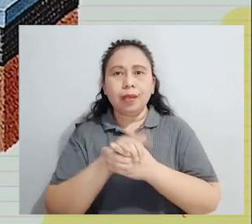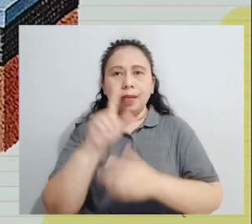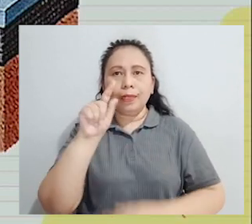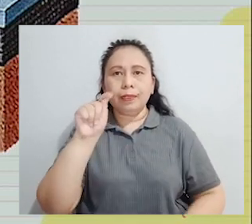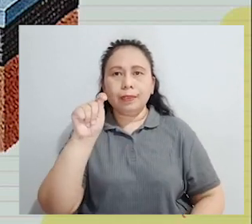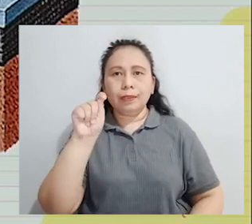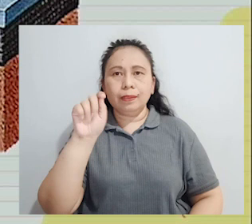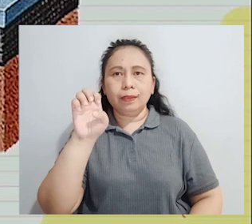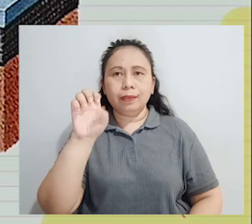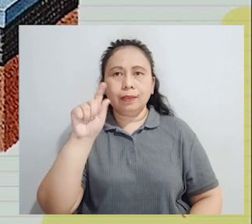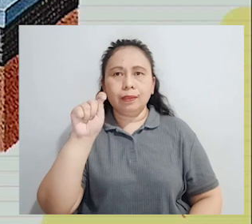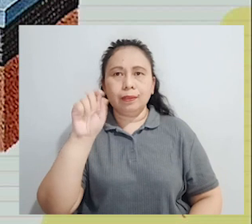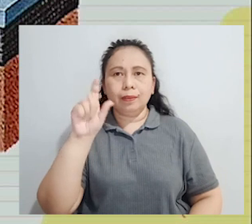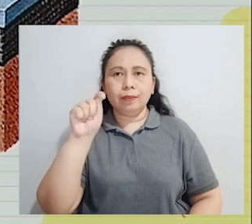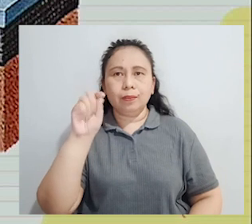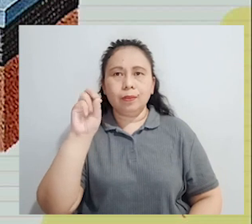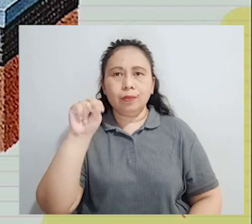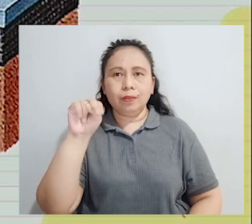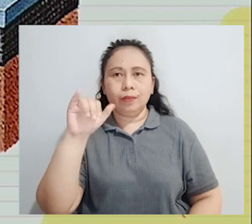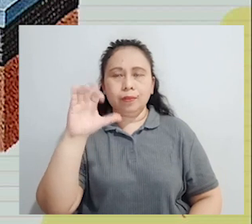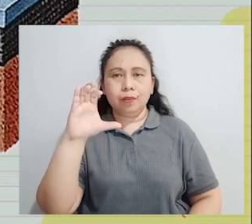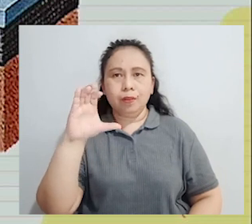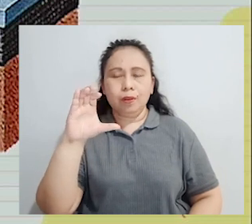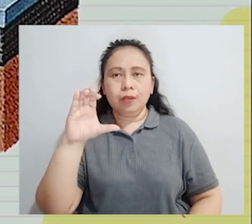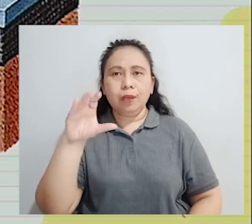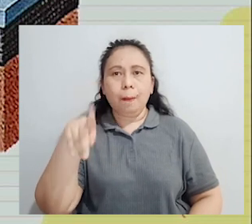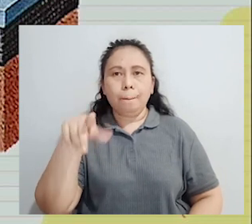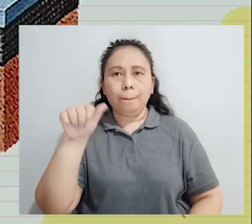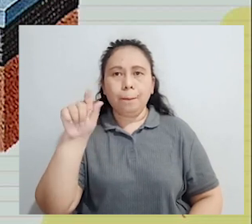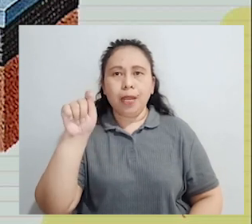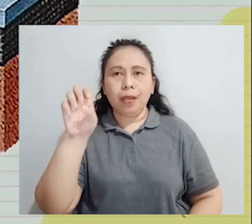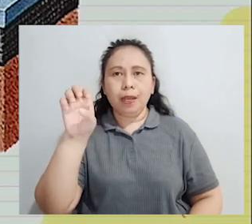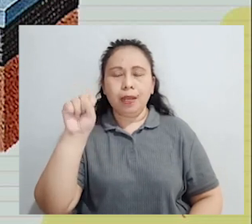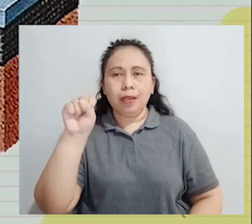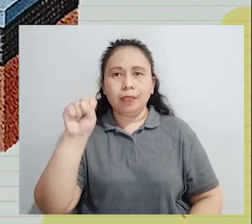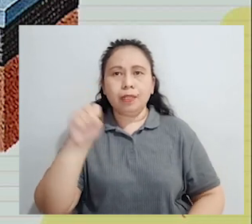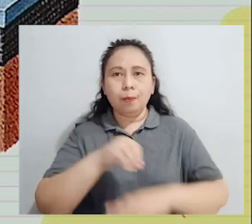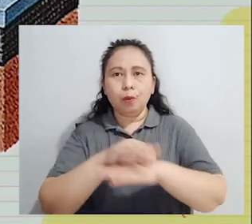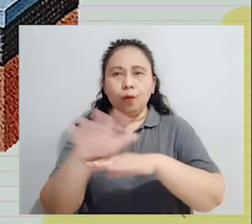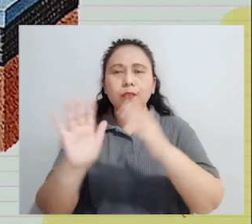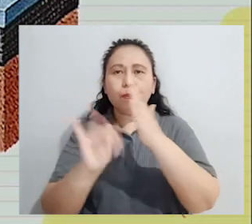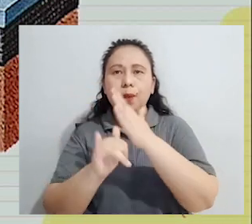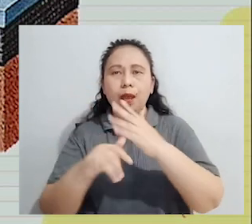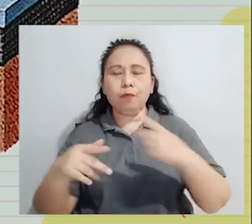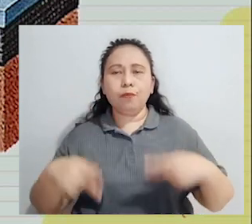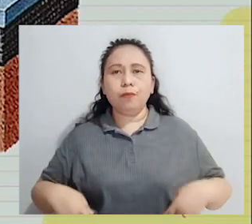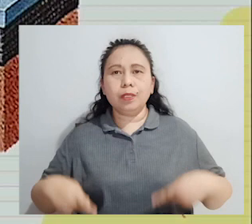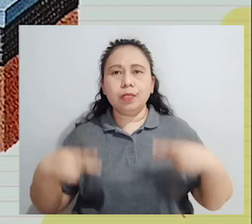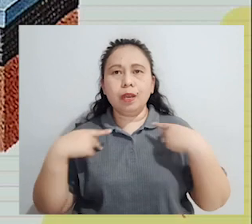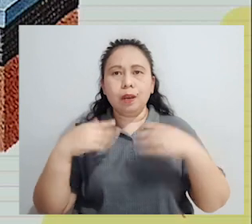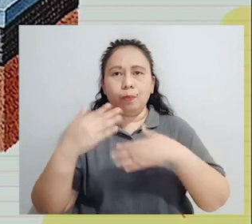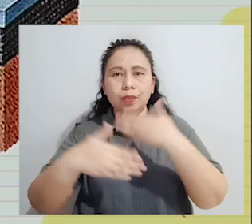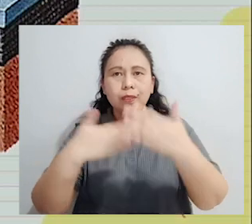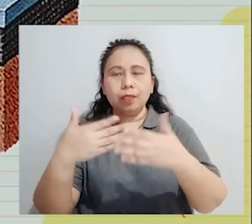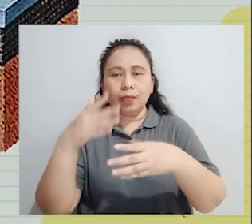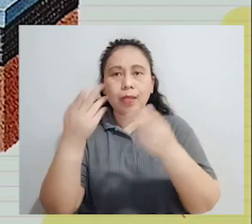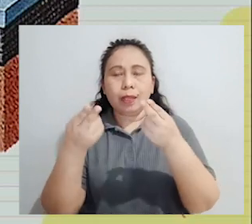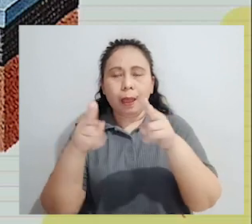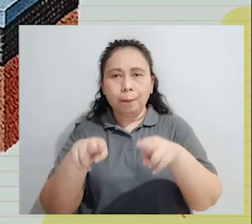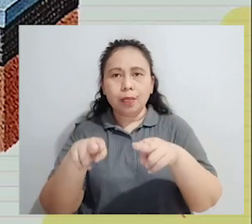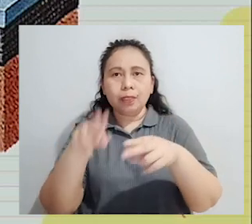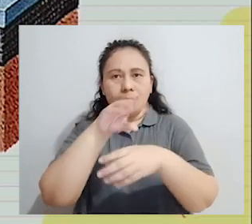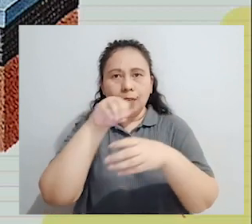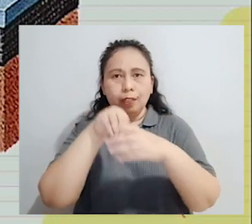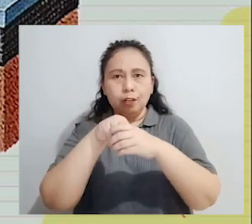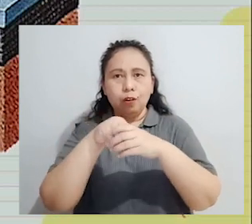Tectonic plates or crusts are directly influenced by physical processes that take place within the interior of the